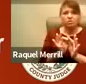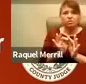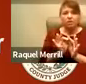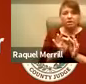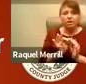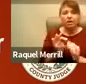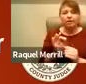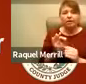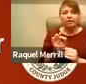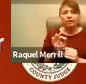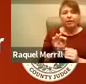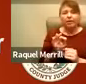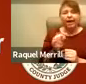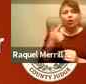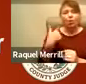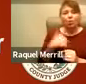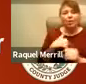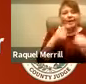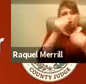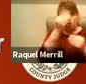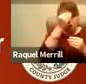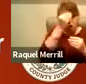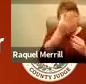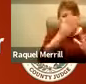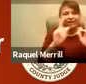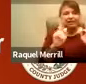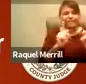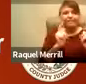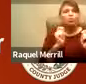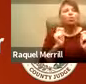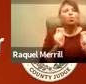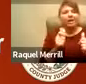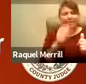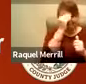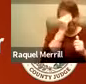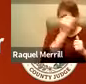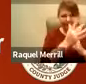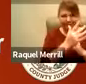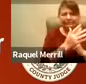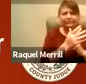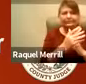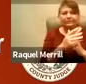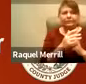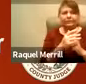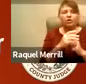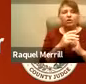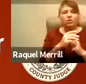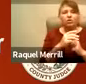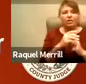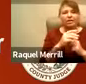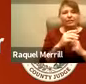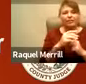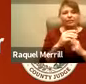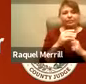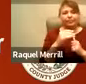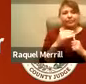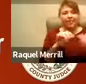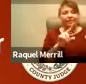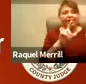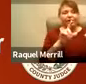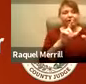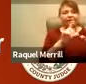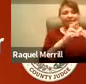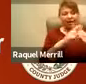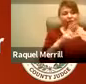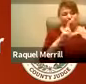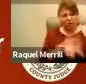we notify people very quickly as to them being tested positive, so